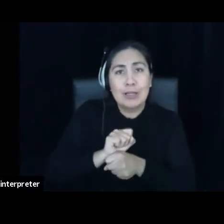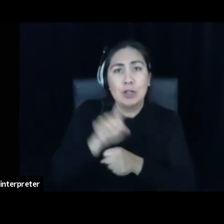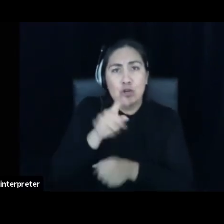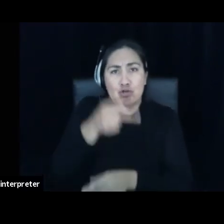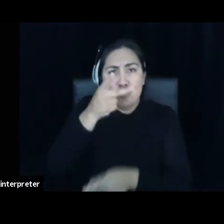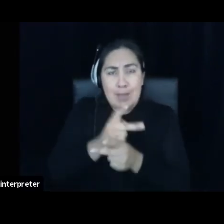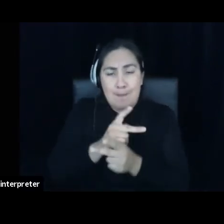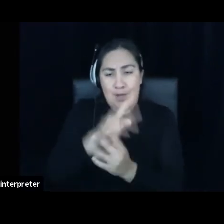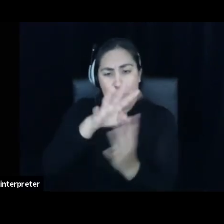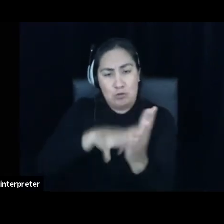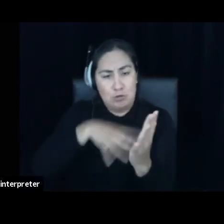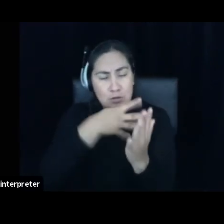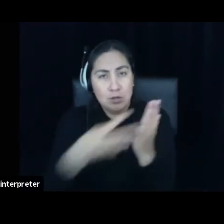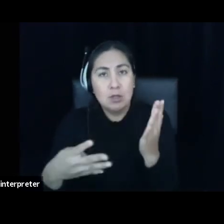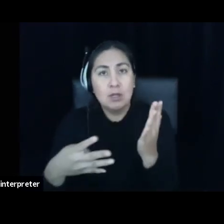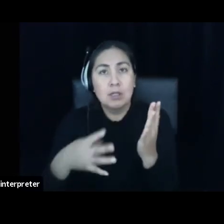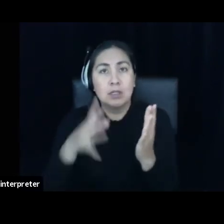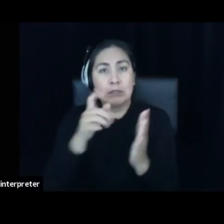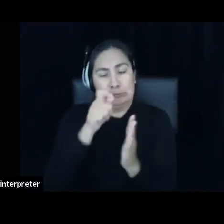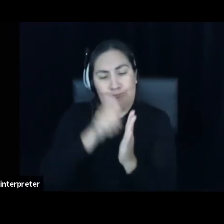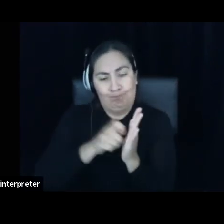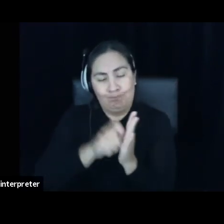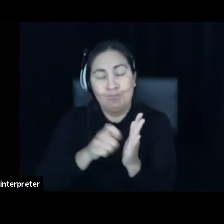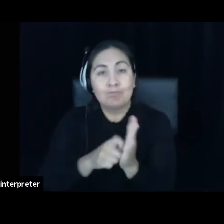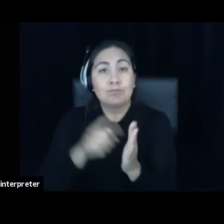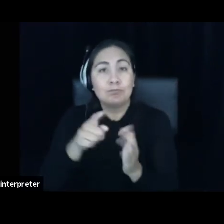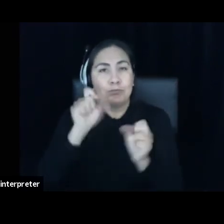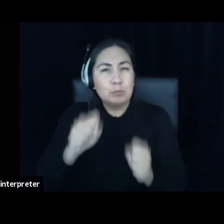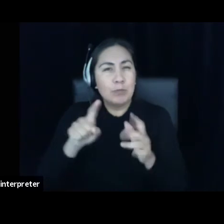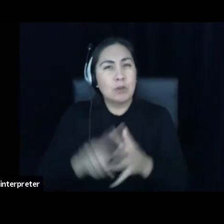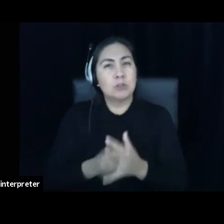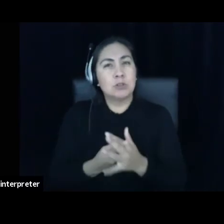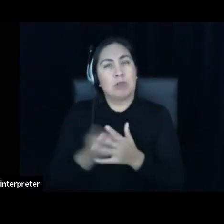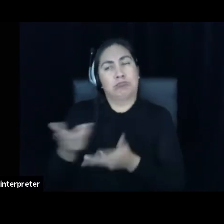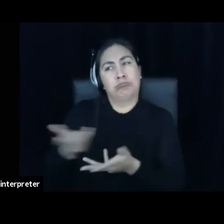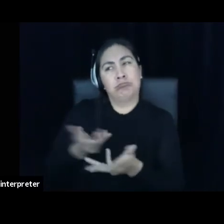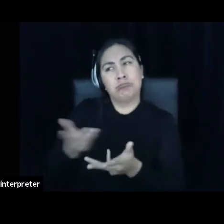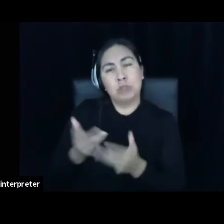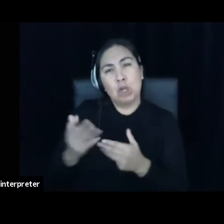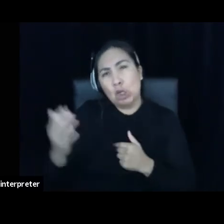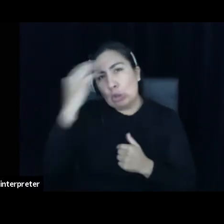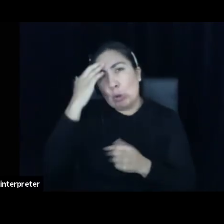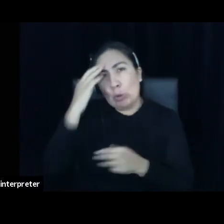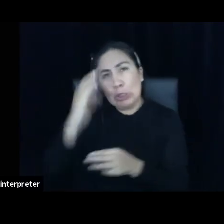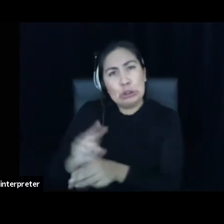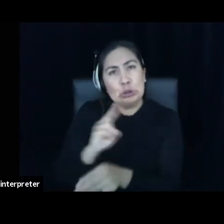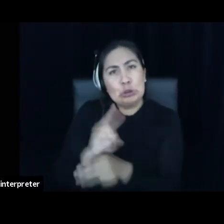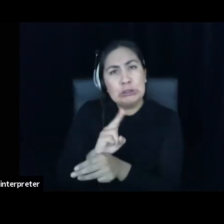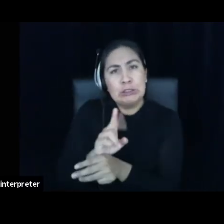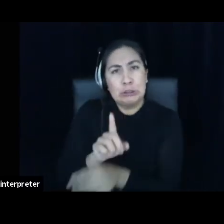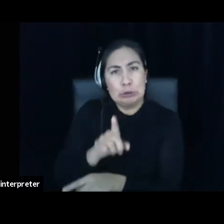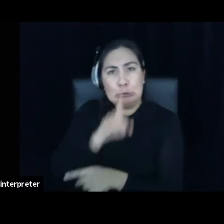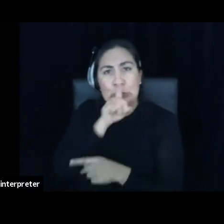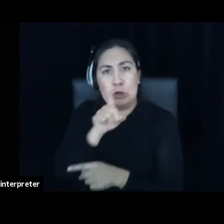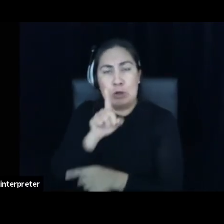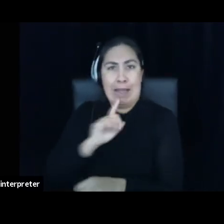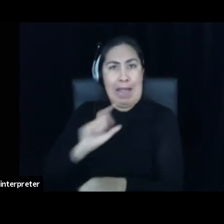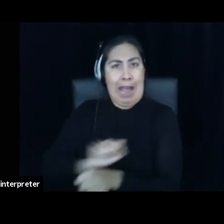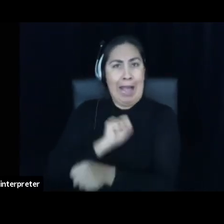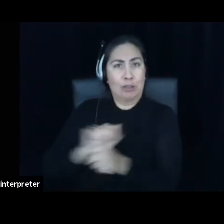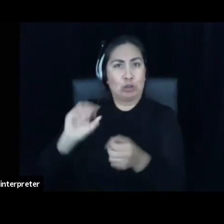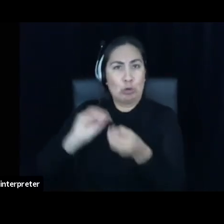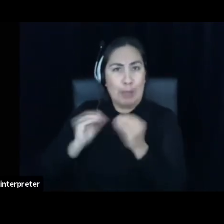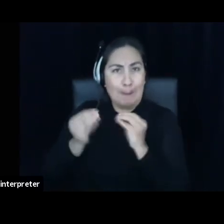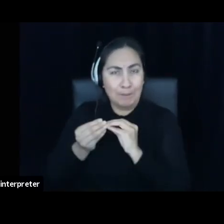So you can start the conversation from a place of knowing and using real numbers. Then call